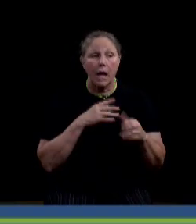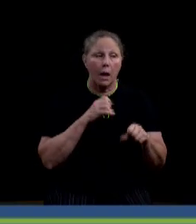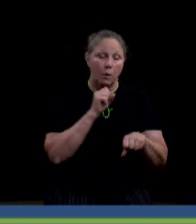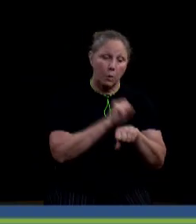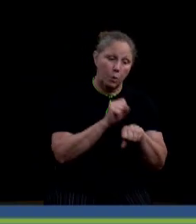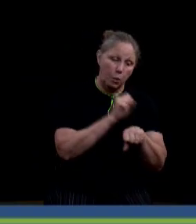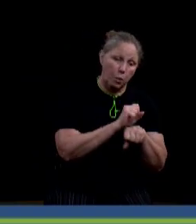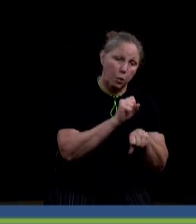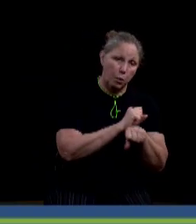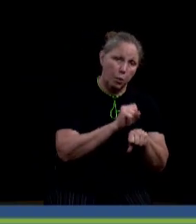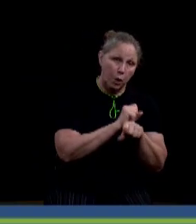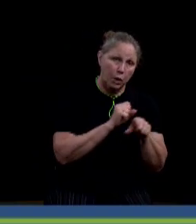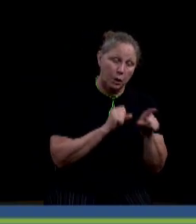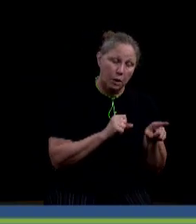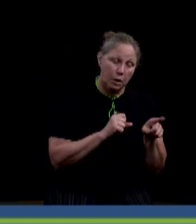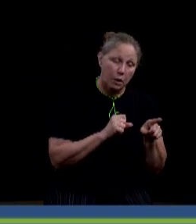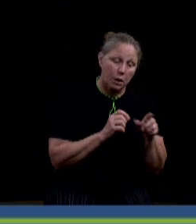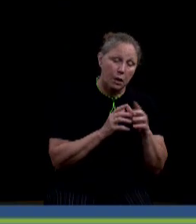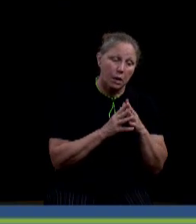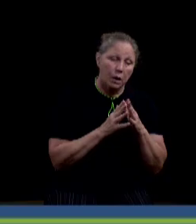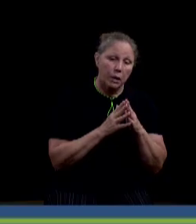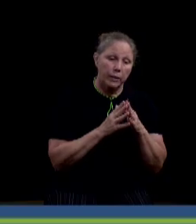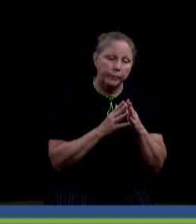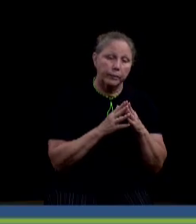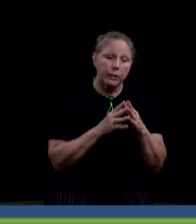affect the COVID-19 epidemic,